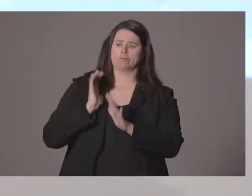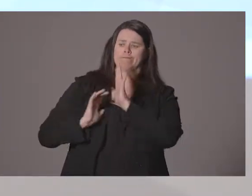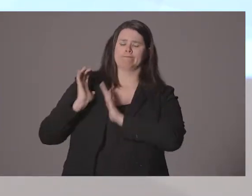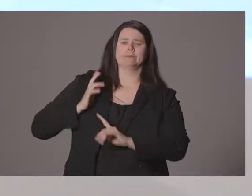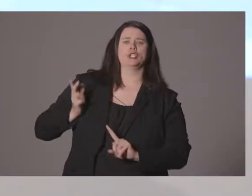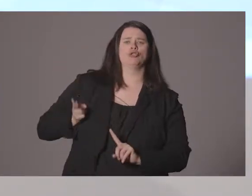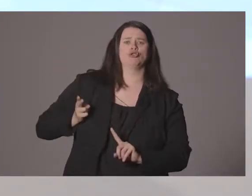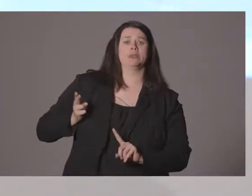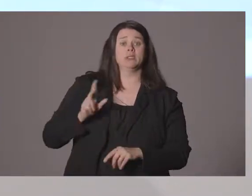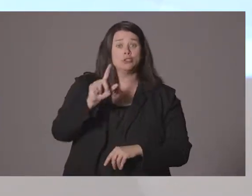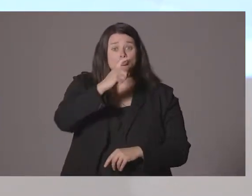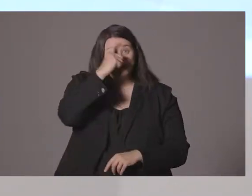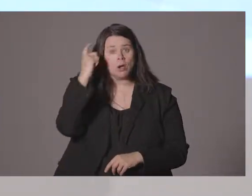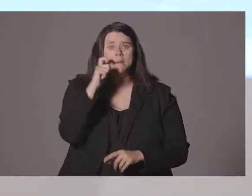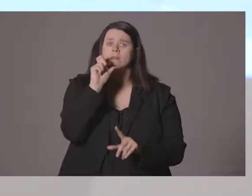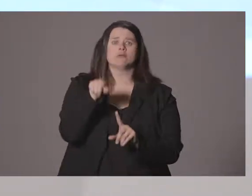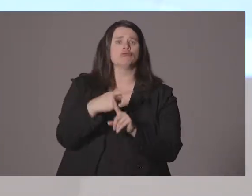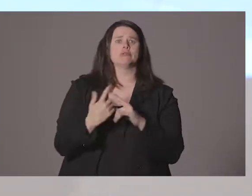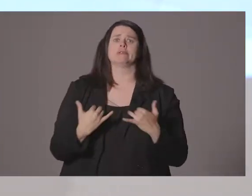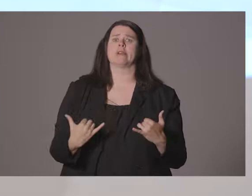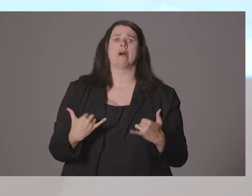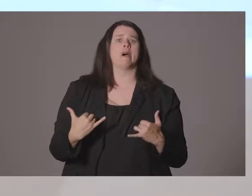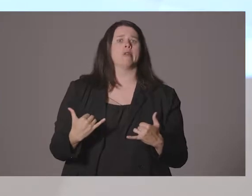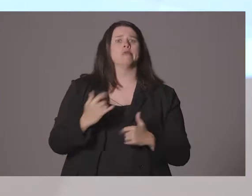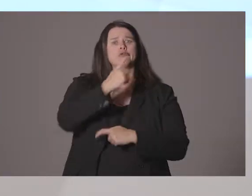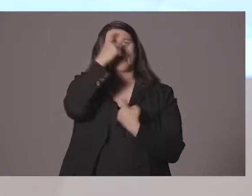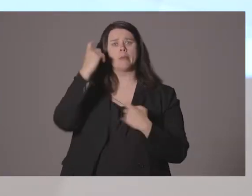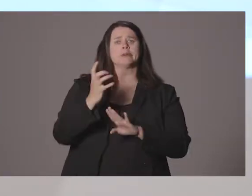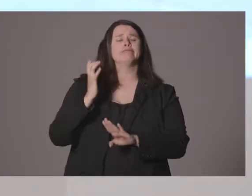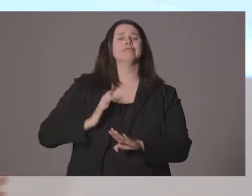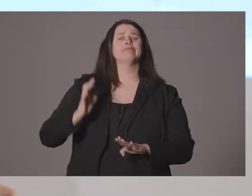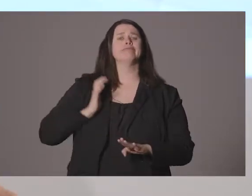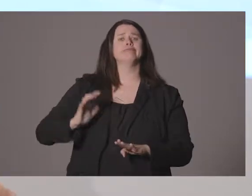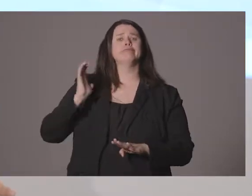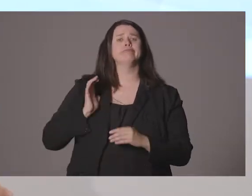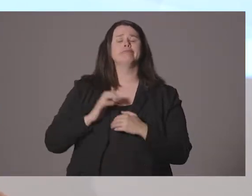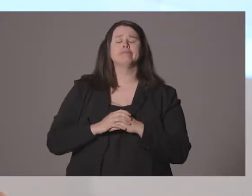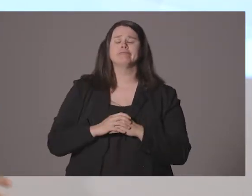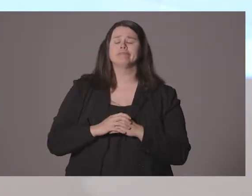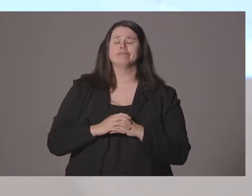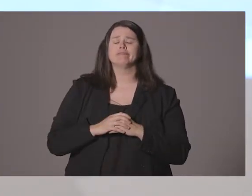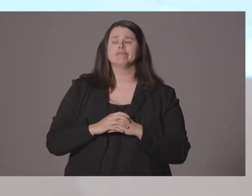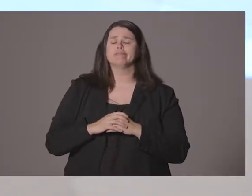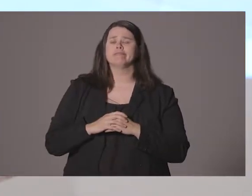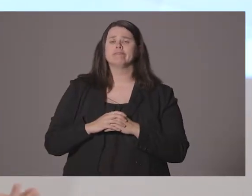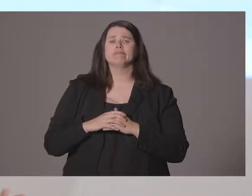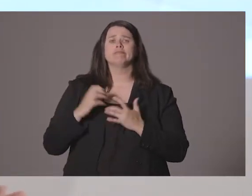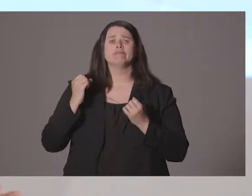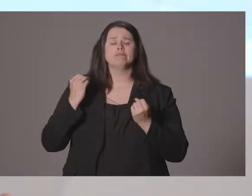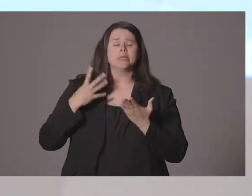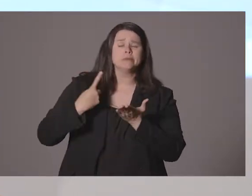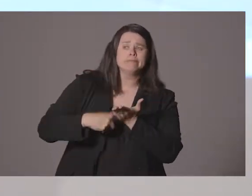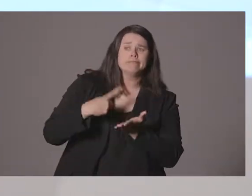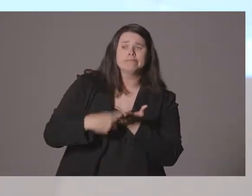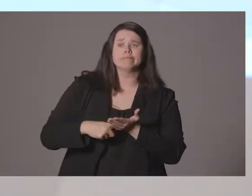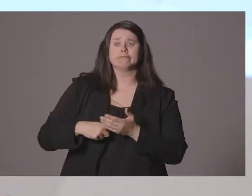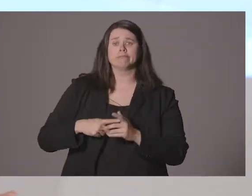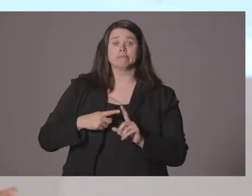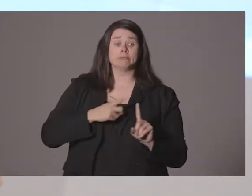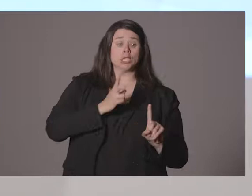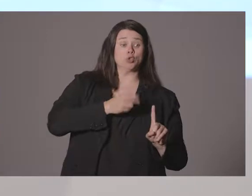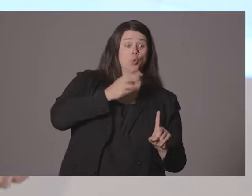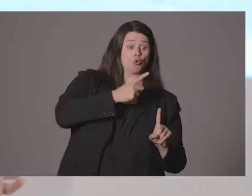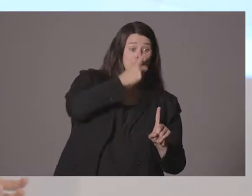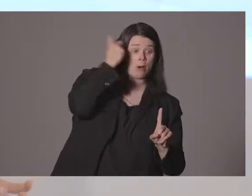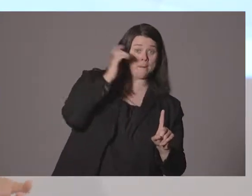now. There's a lot of research about intergenerational trauma and historical trauma, and that is place-specific.